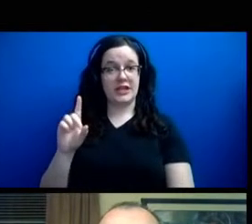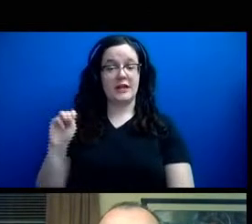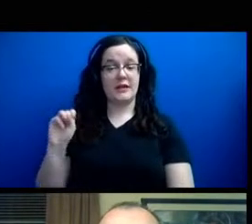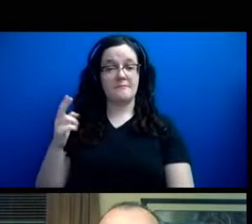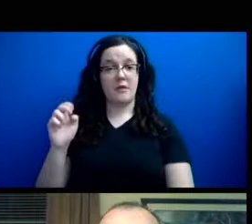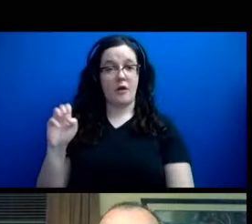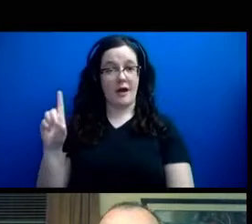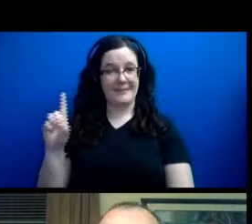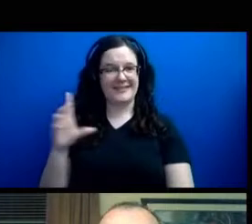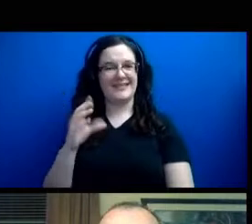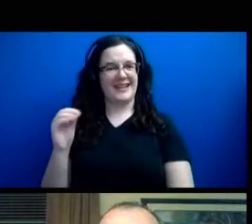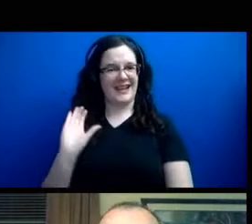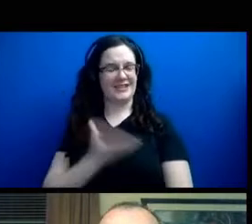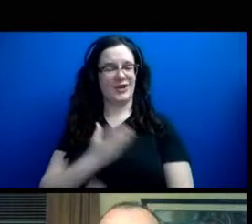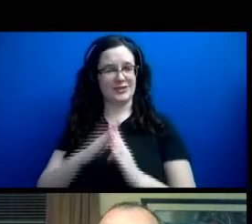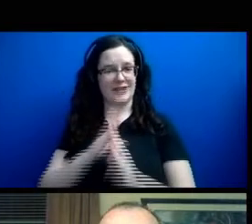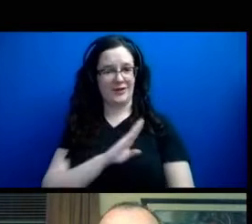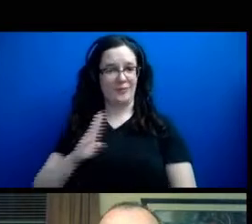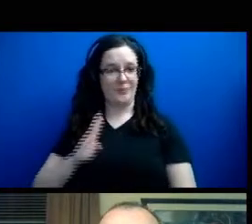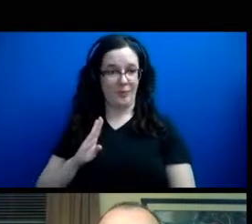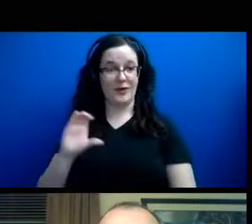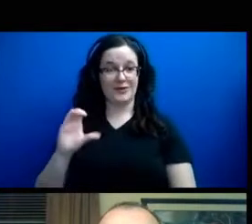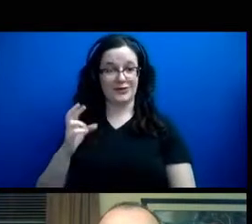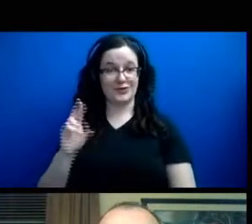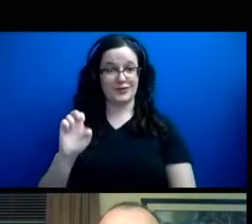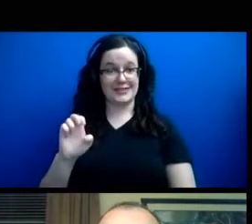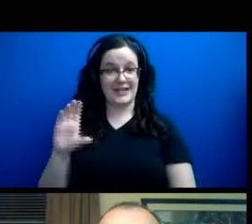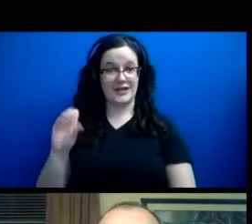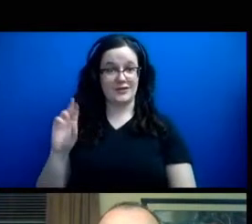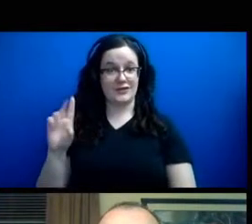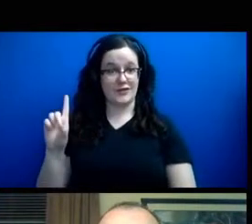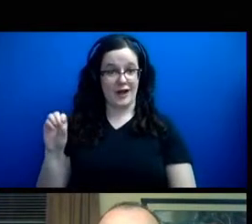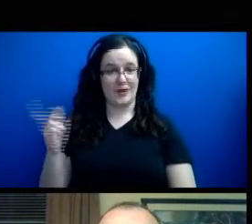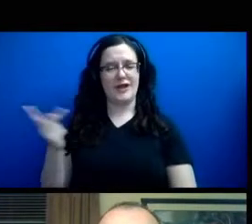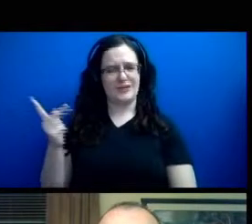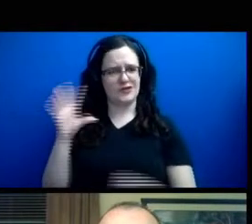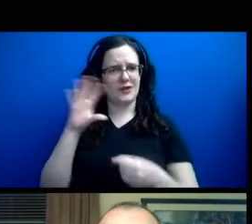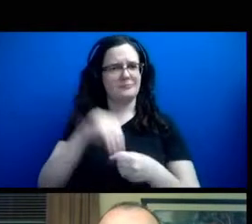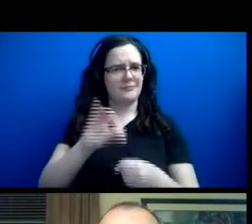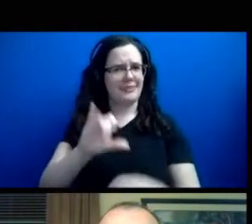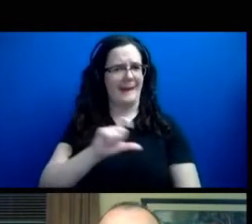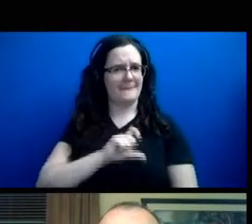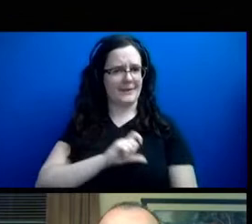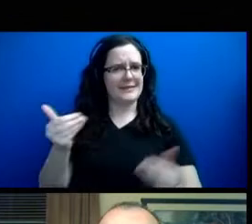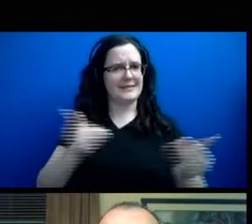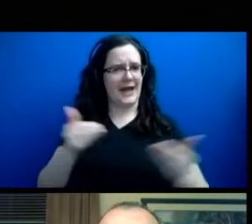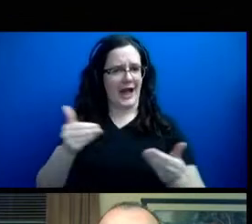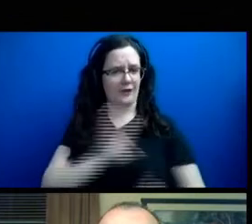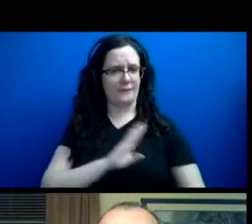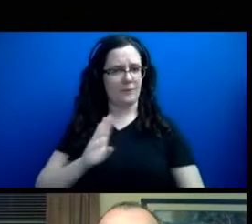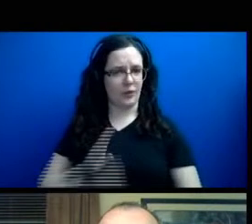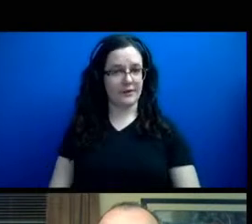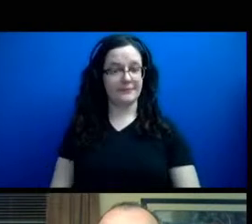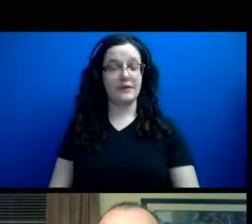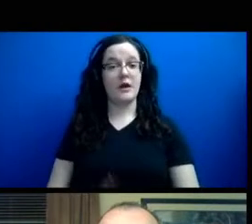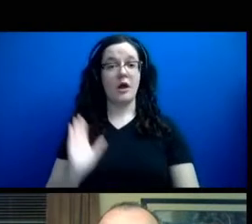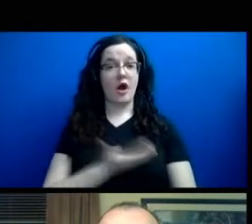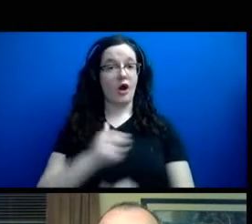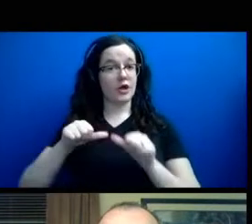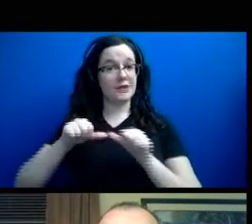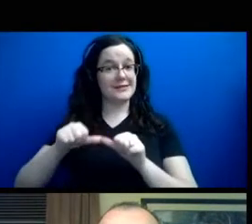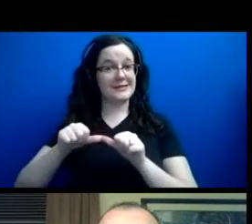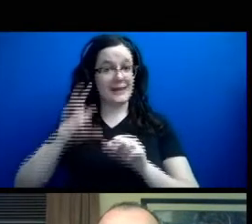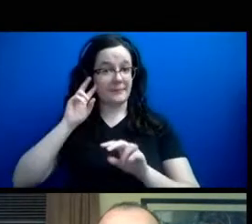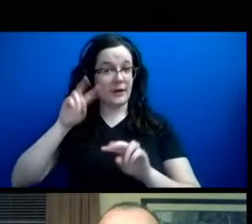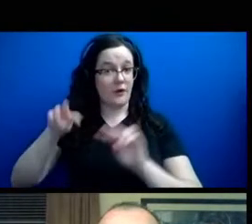both members of this police hiring board. Our Sustainability Oversight Committee is already working with the